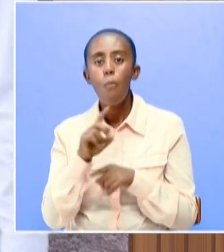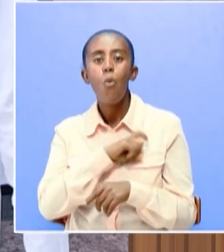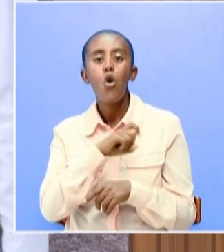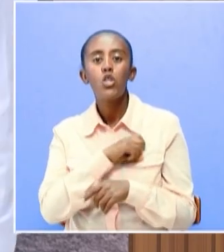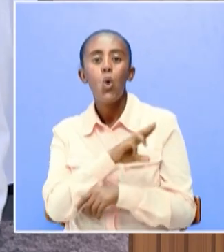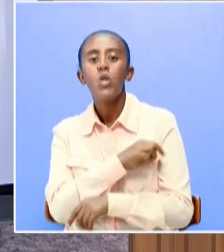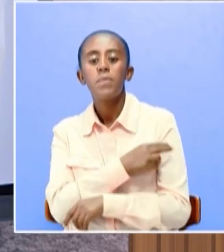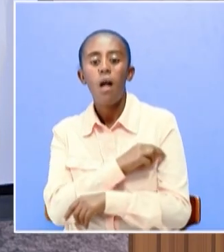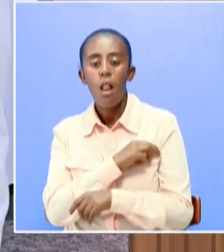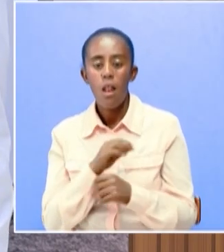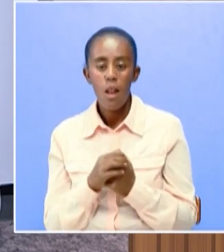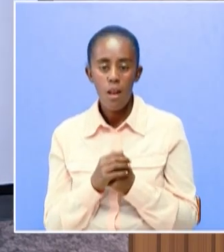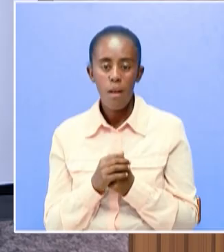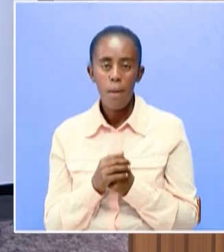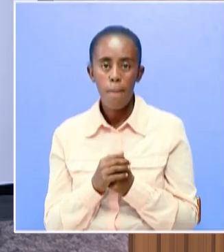Hospital.